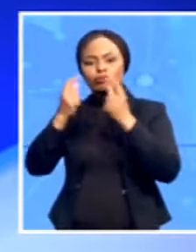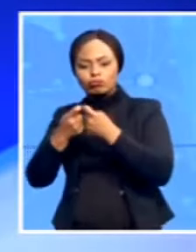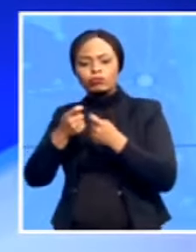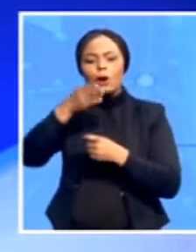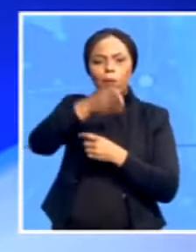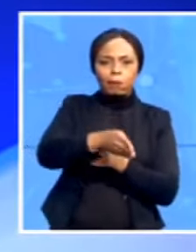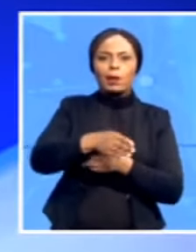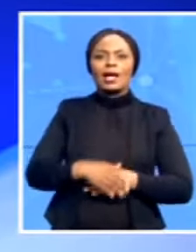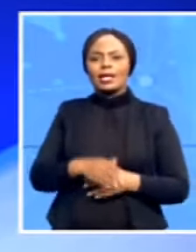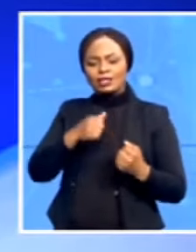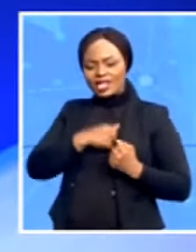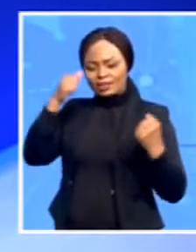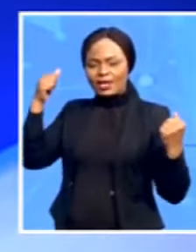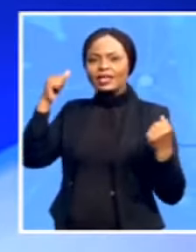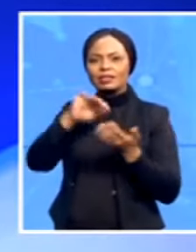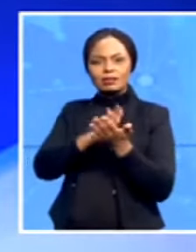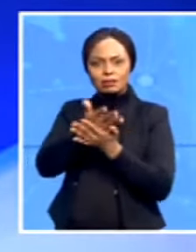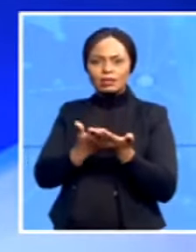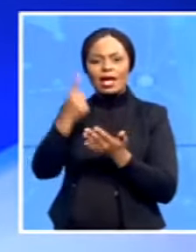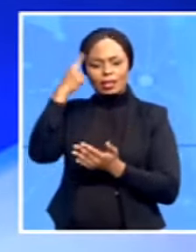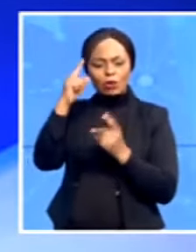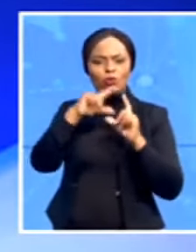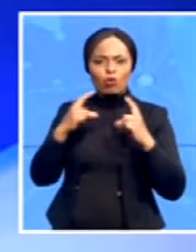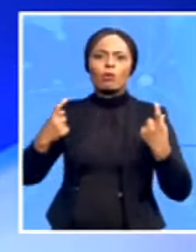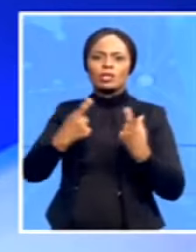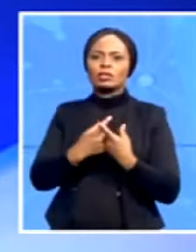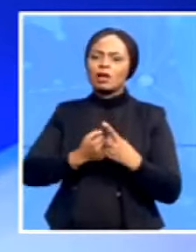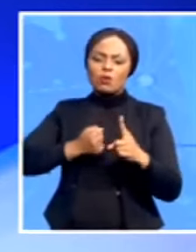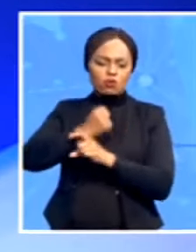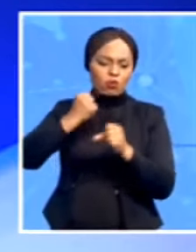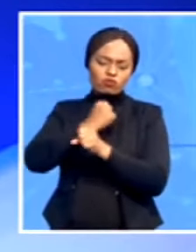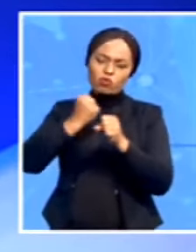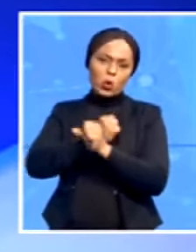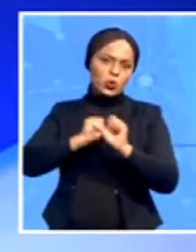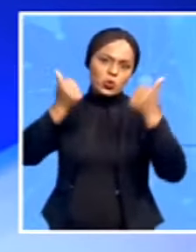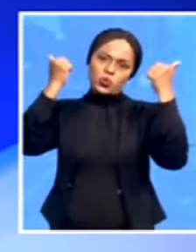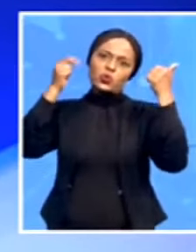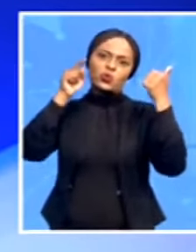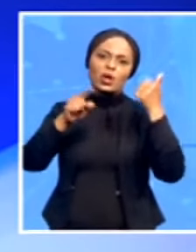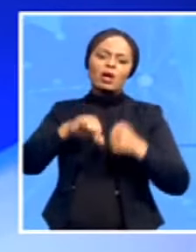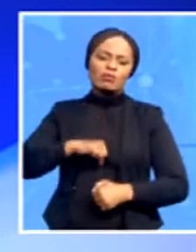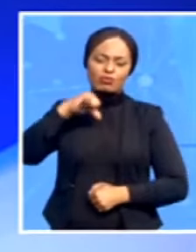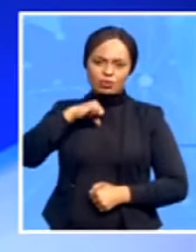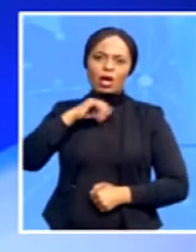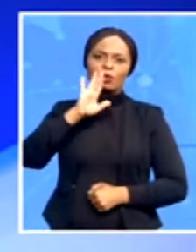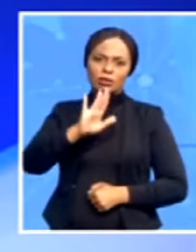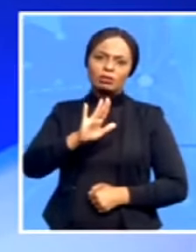done a lot, and we can be proud of that as a country, that the systems that have been put in